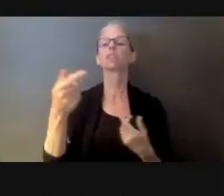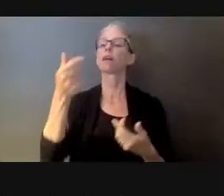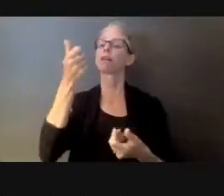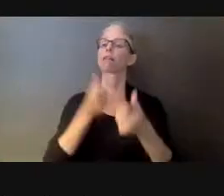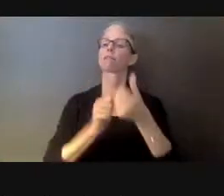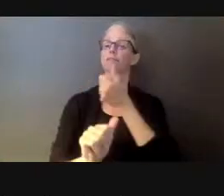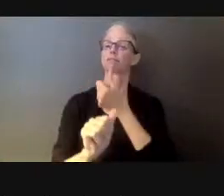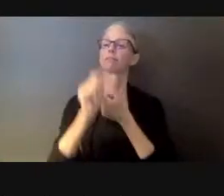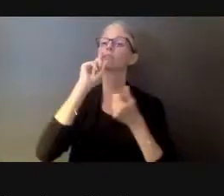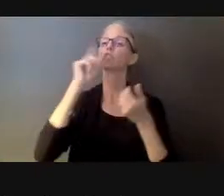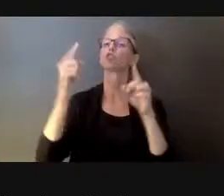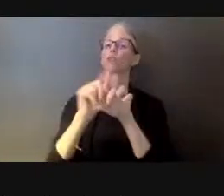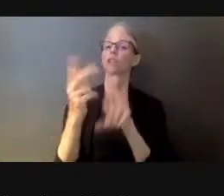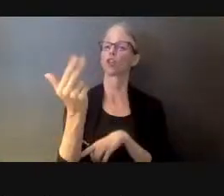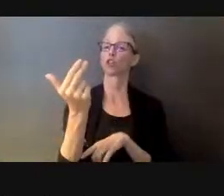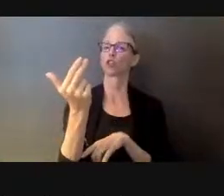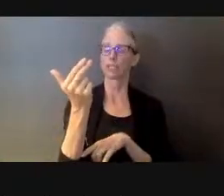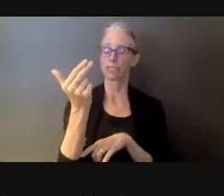and the Crown.